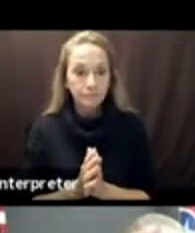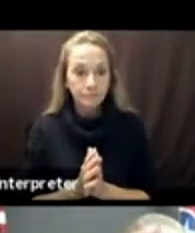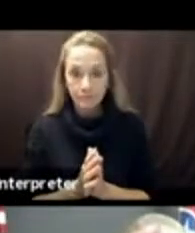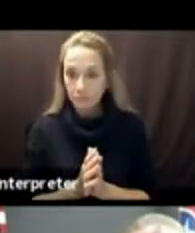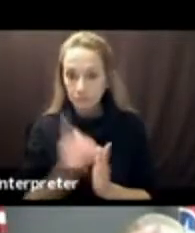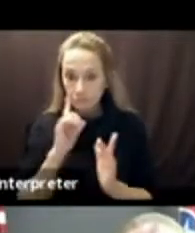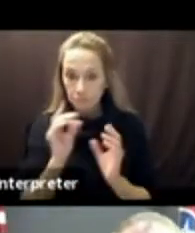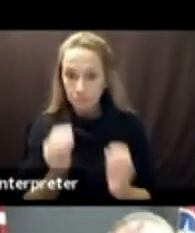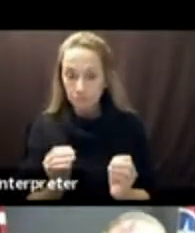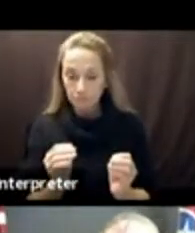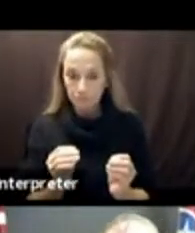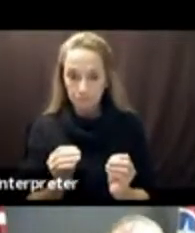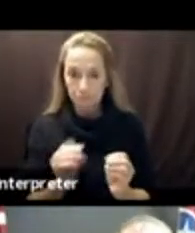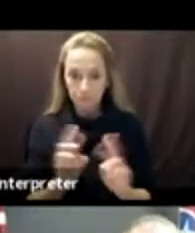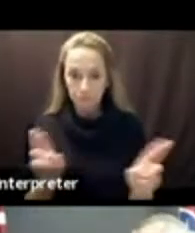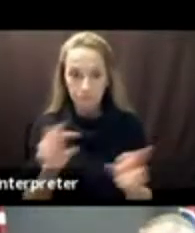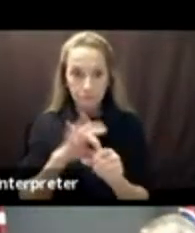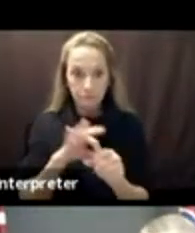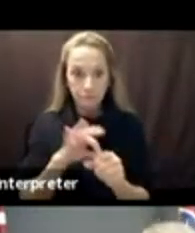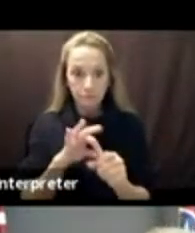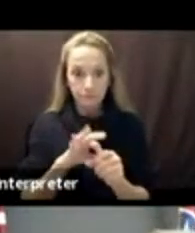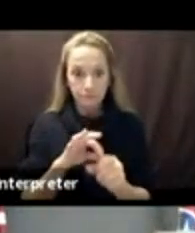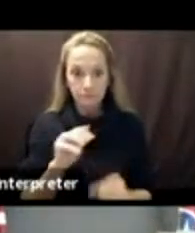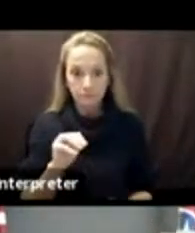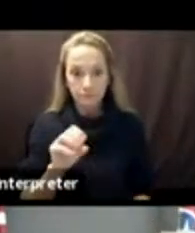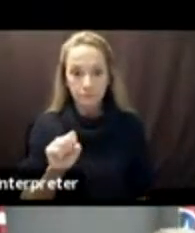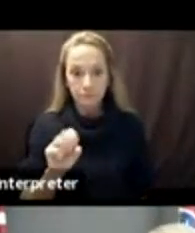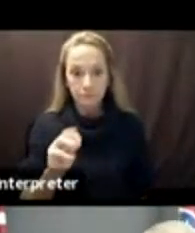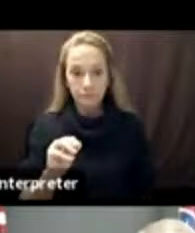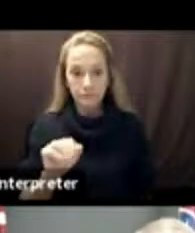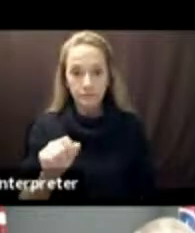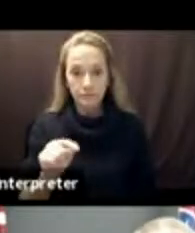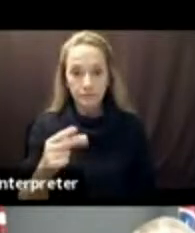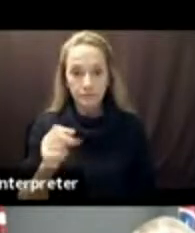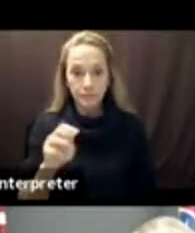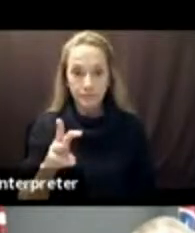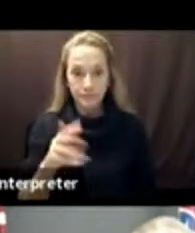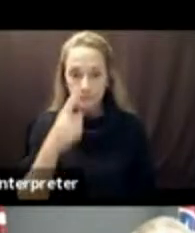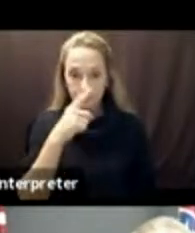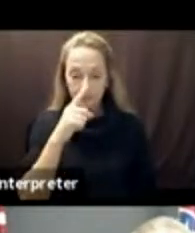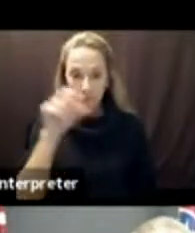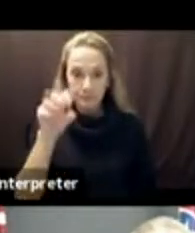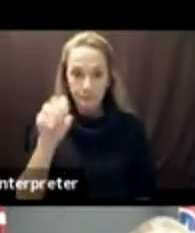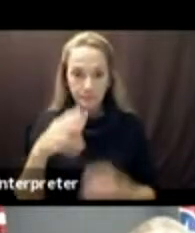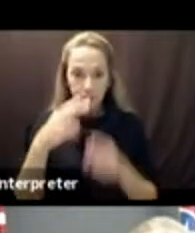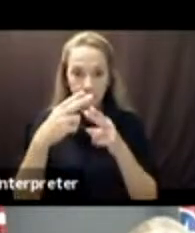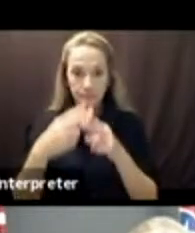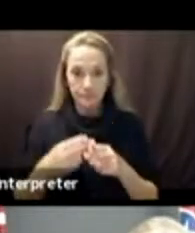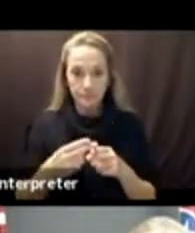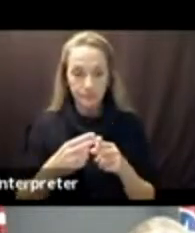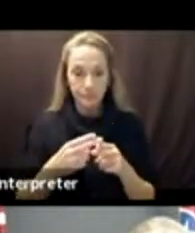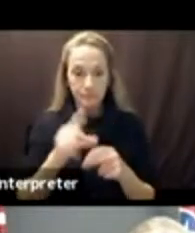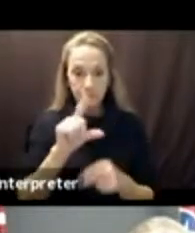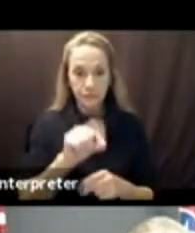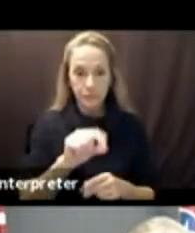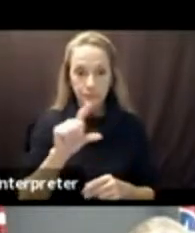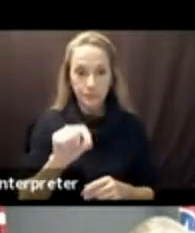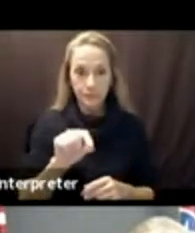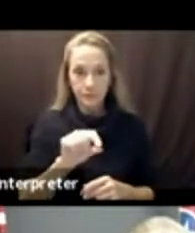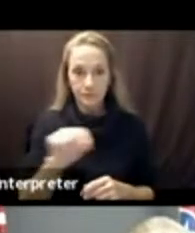If not, since we're ready to vote, Ms. Menifee, would you conduct a roll call for us on